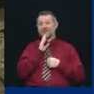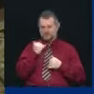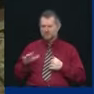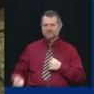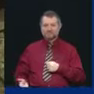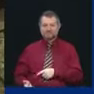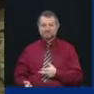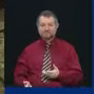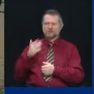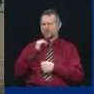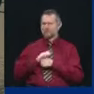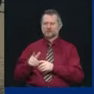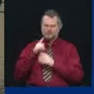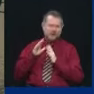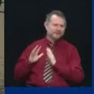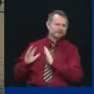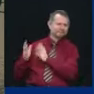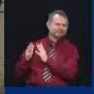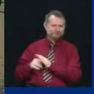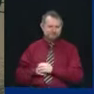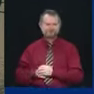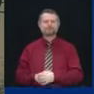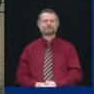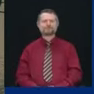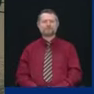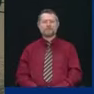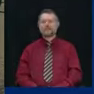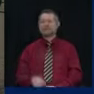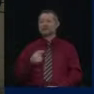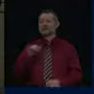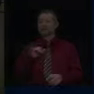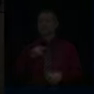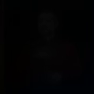serious threat. Same thing for Mayor Richard David.